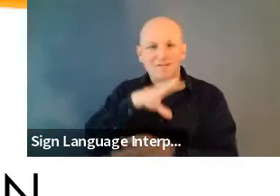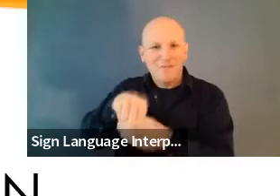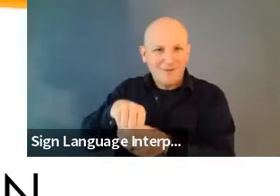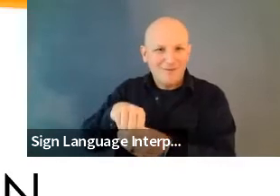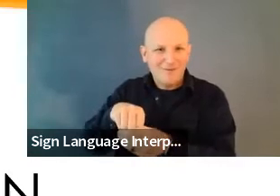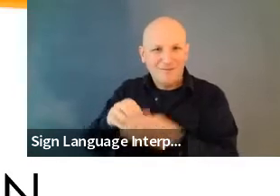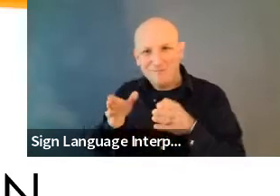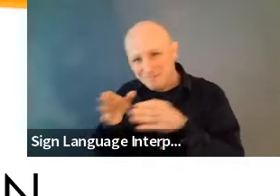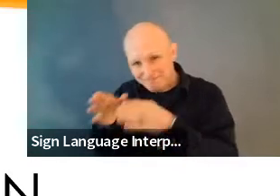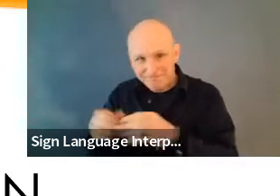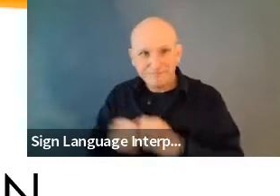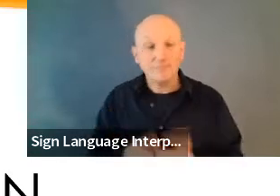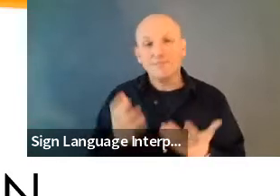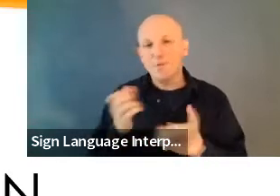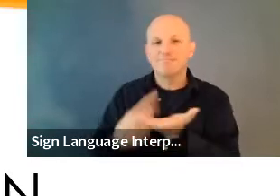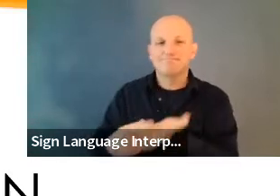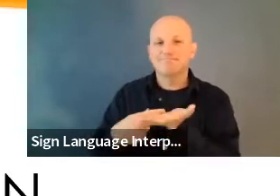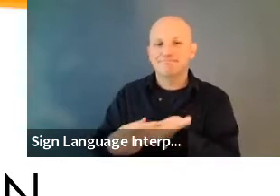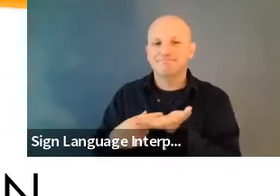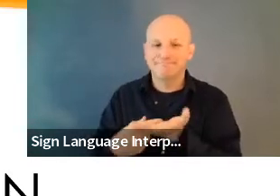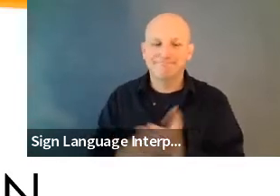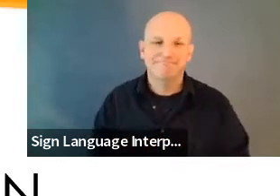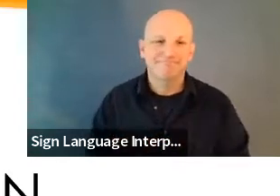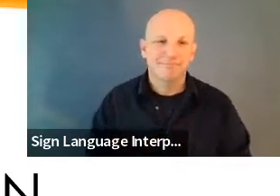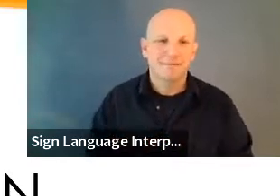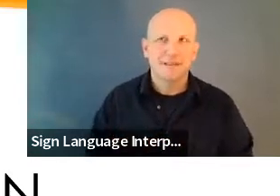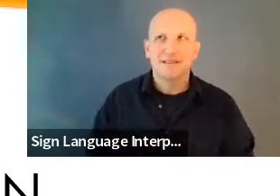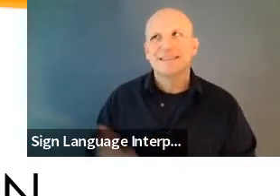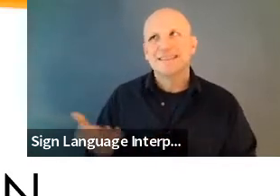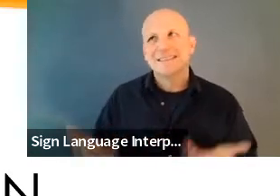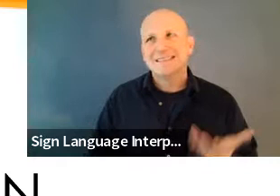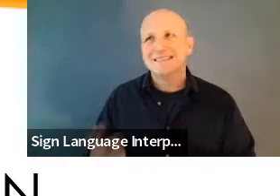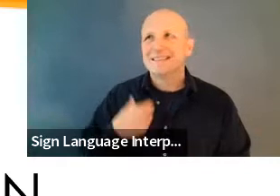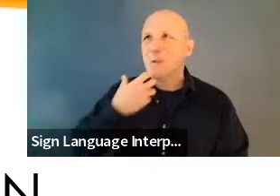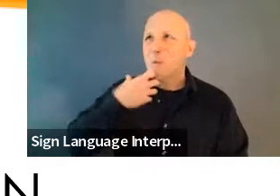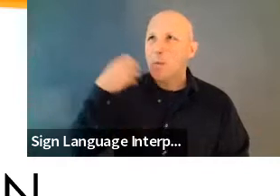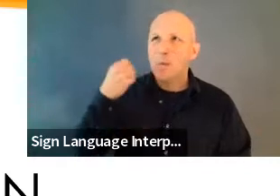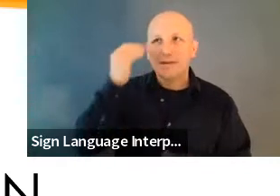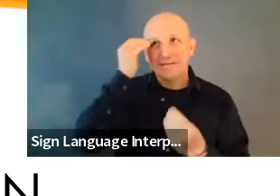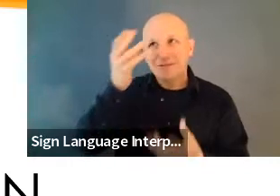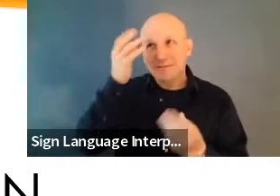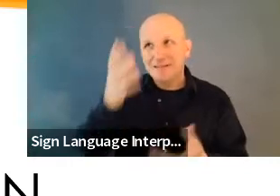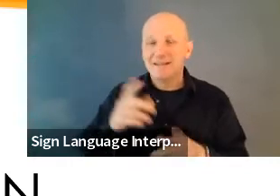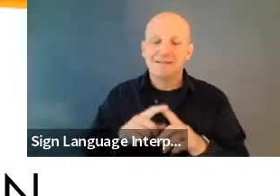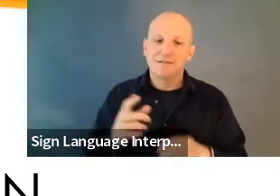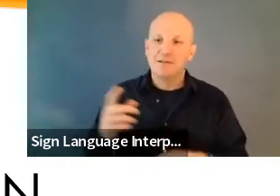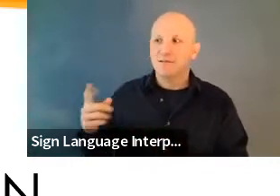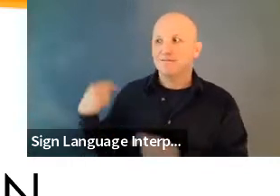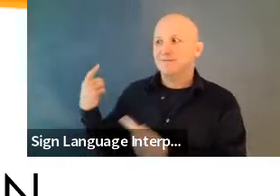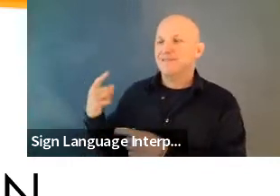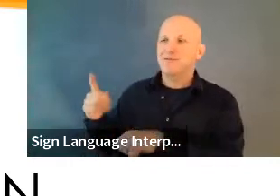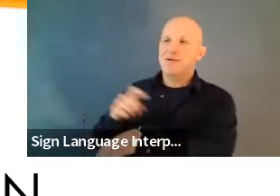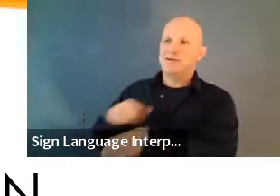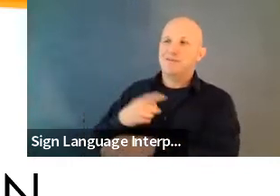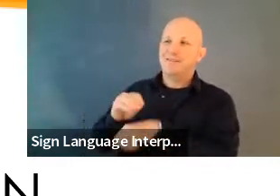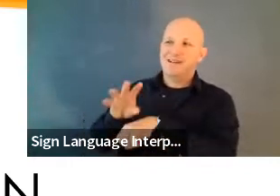to address that. I could be out of date on this information because it's been a while since I was in the counseling role, but I believe if a